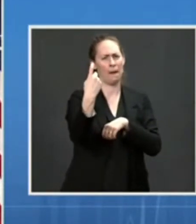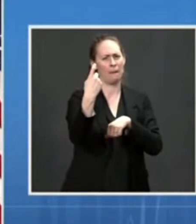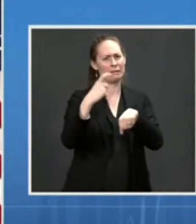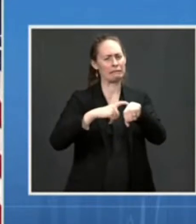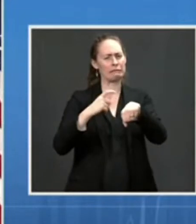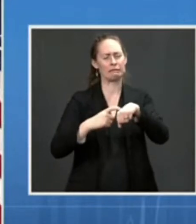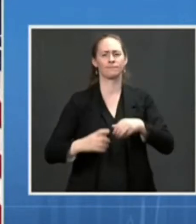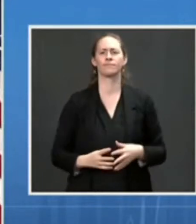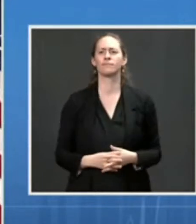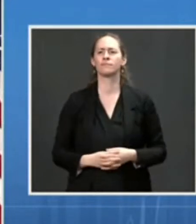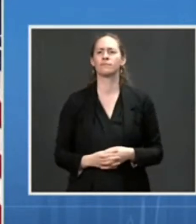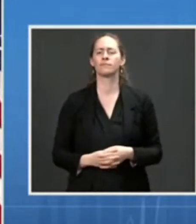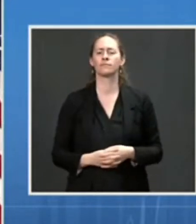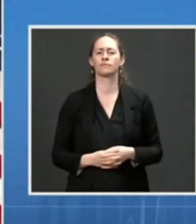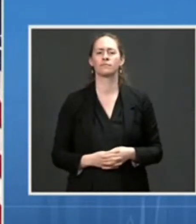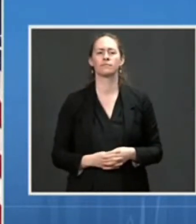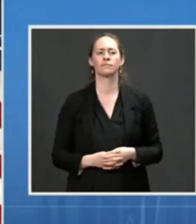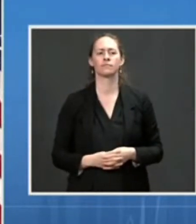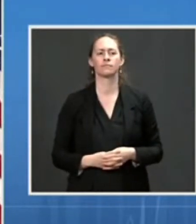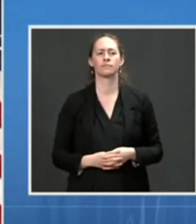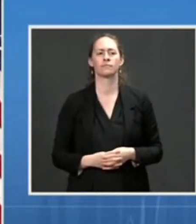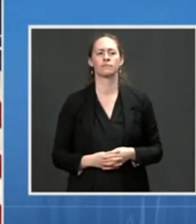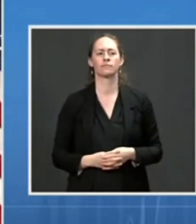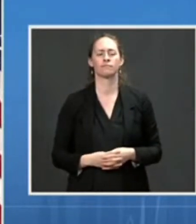Let's go to Caitlin Collins at CNN.